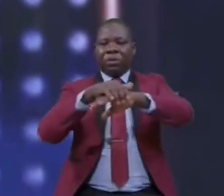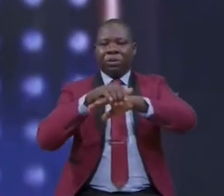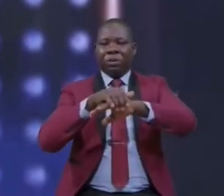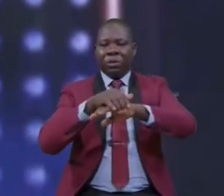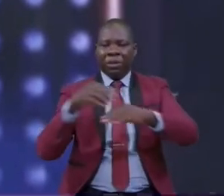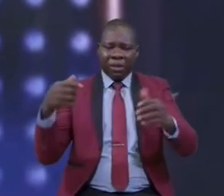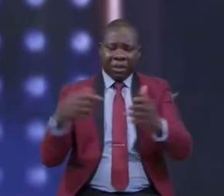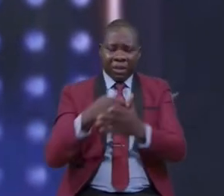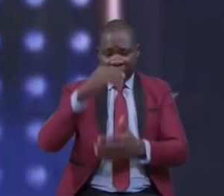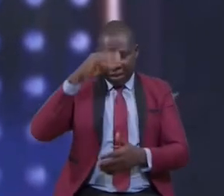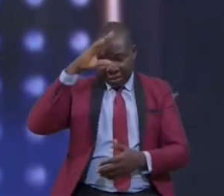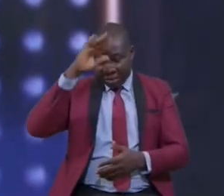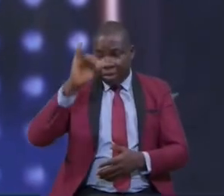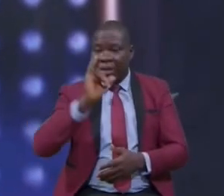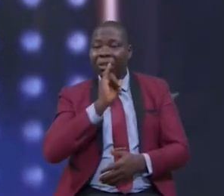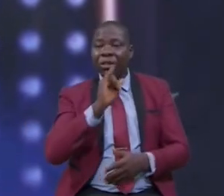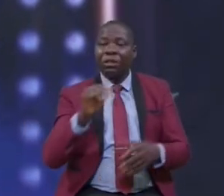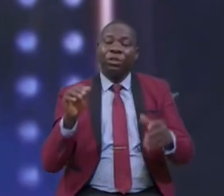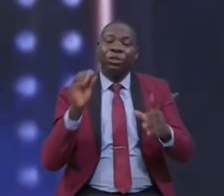here to